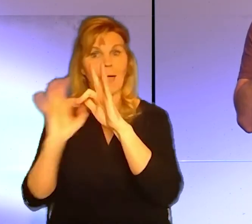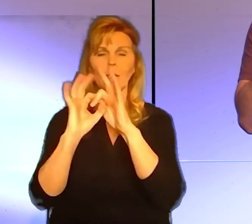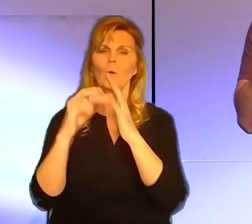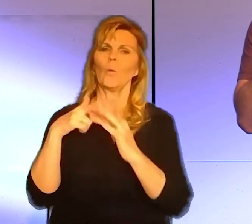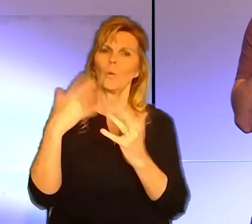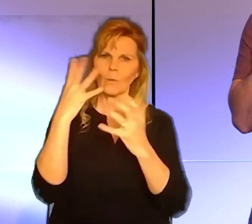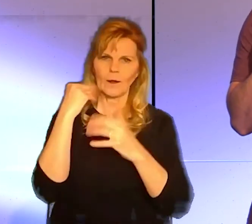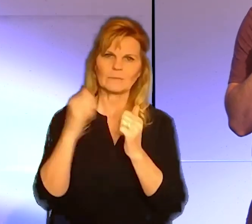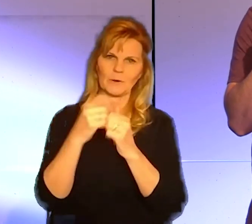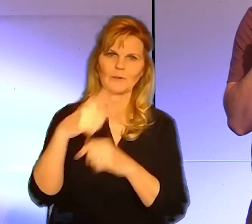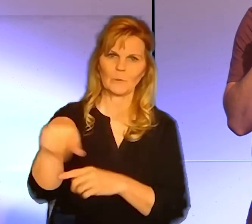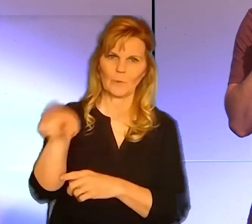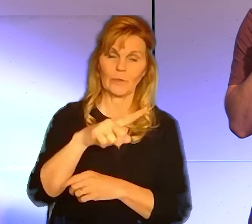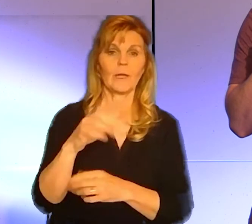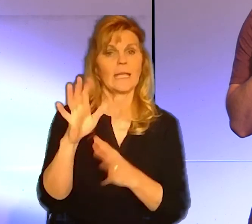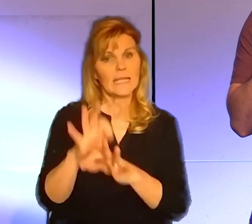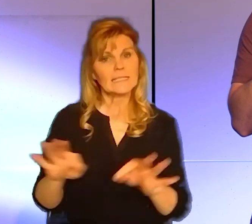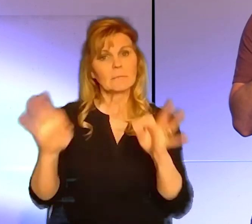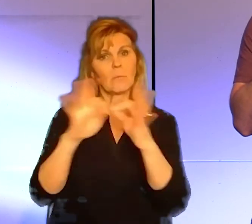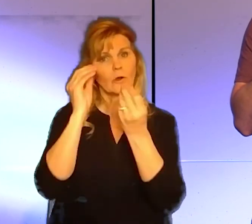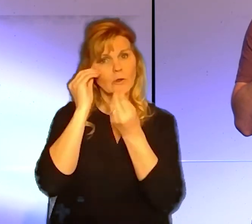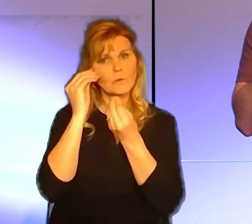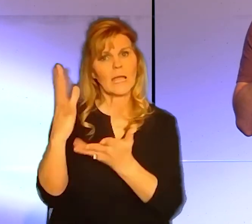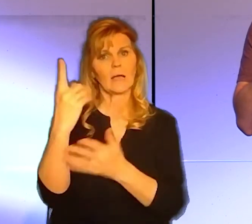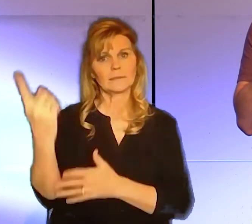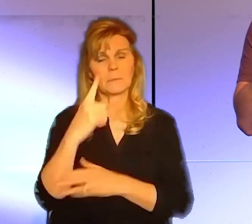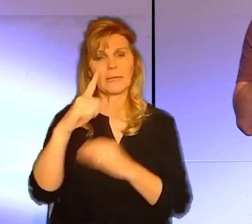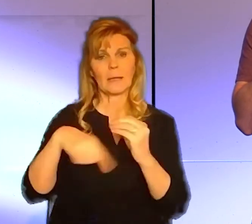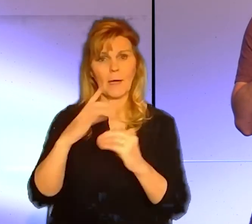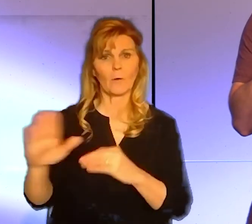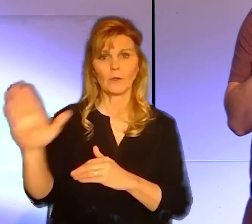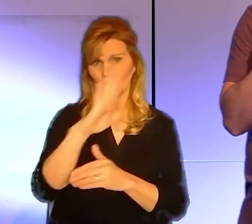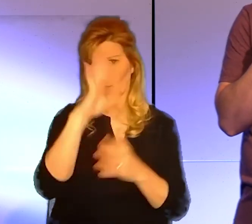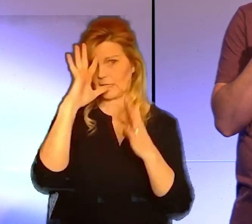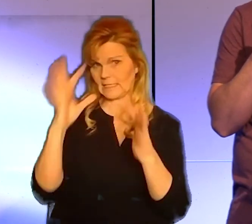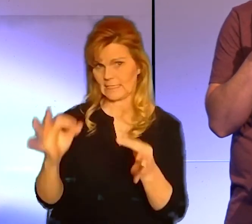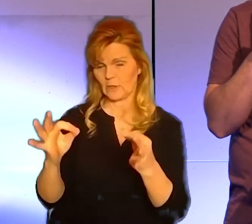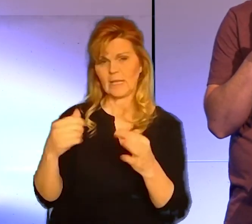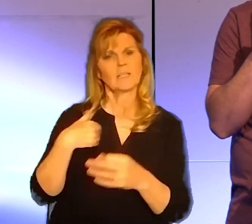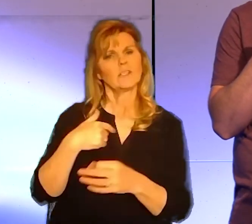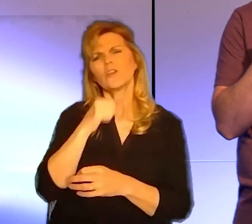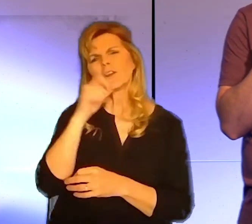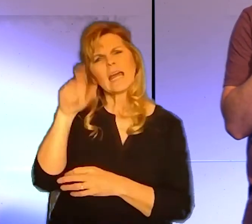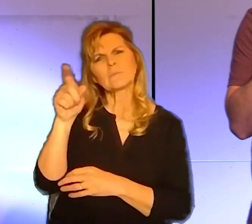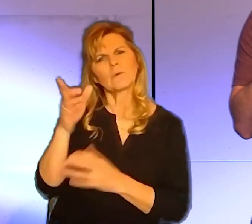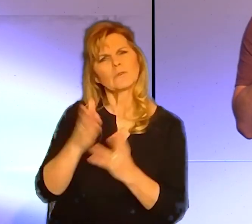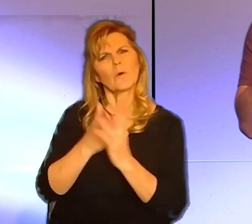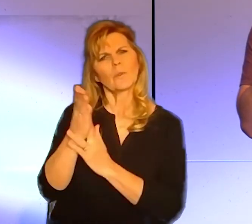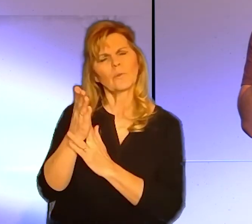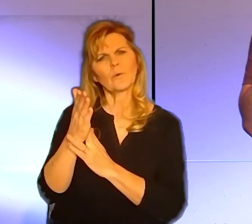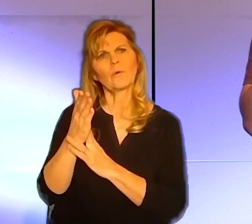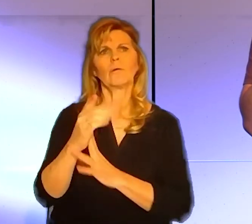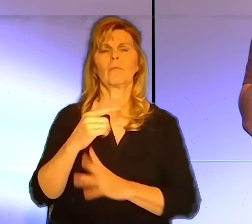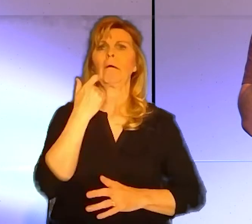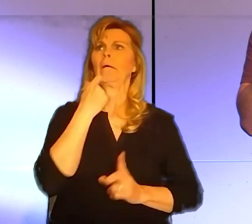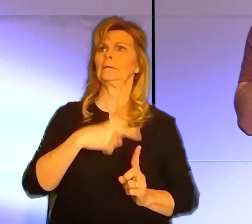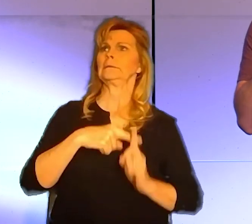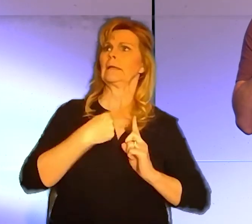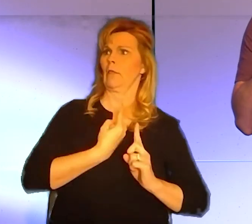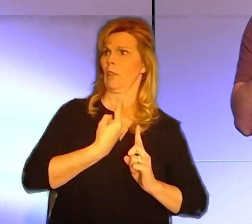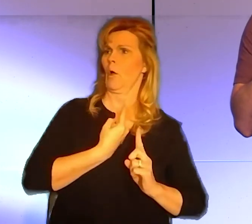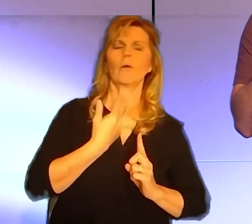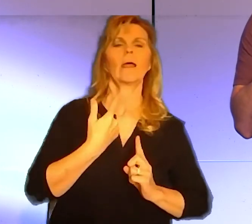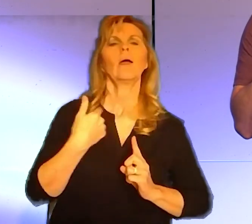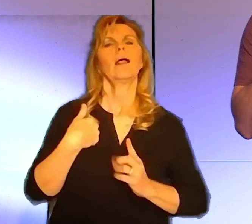It's so important that you tell somebody about your decision because you weren't meant to go through it alone. Tell a trusted friend or family member and